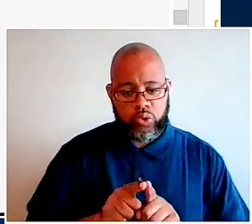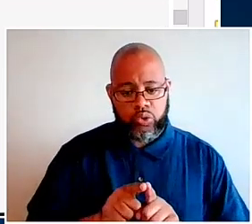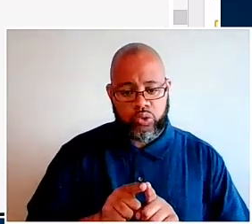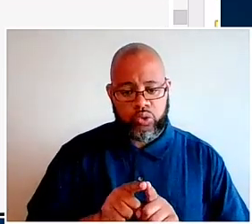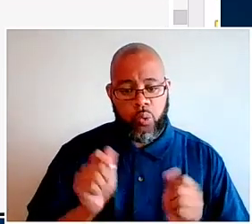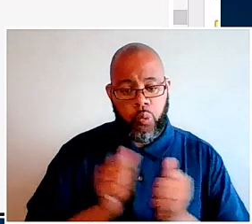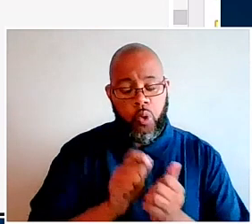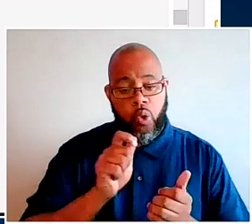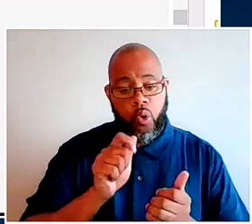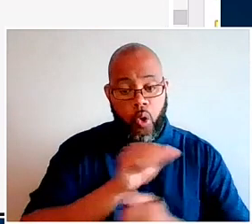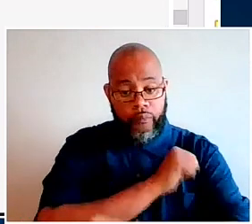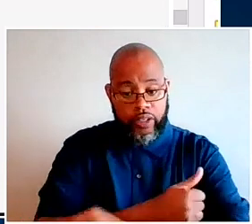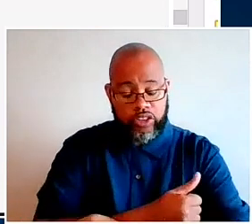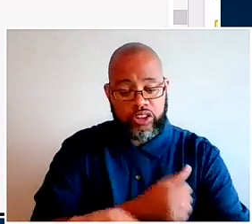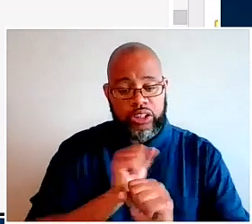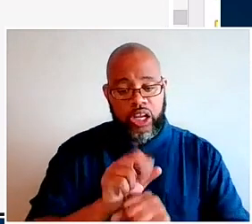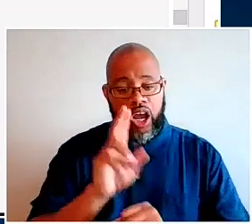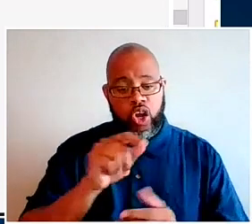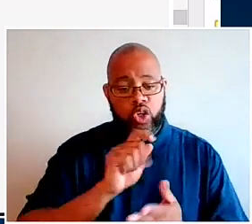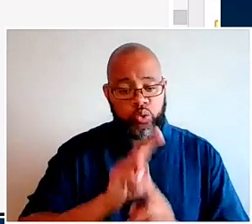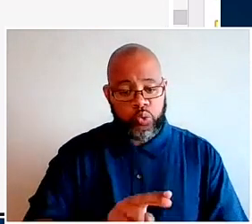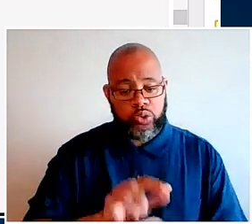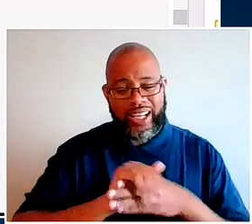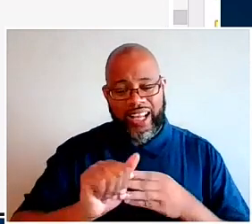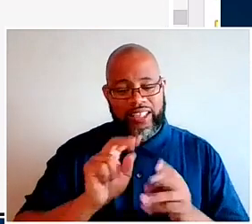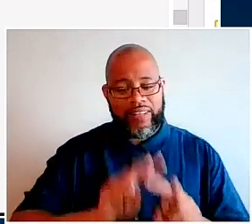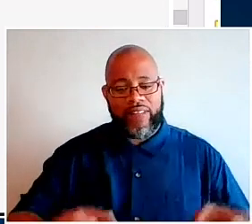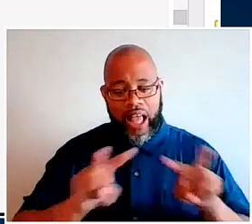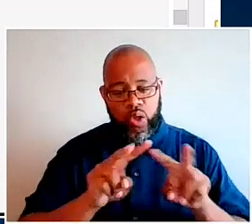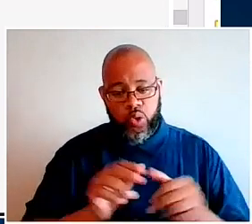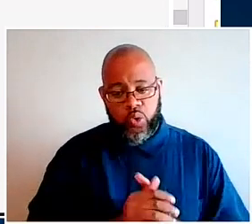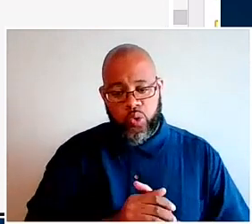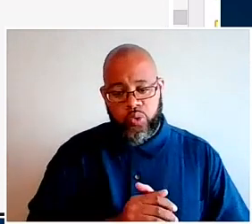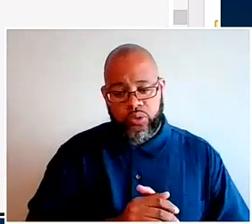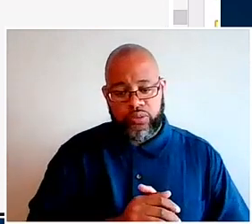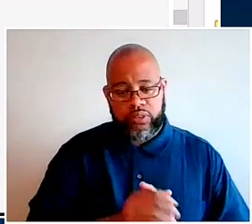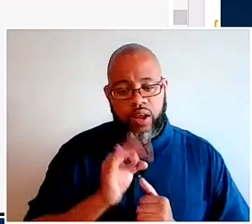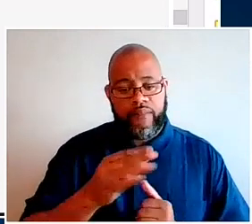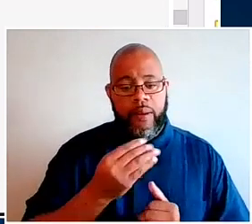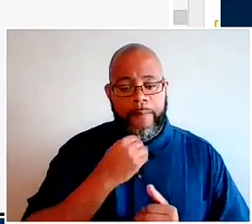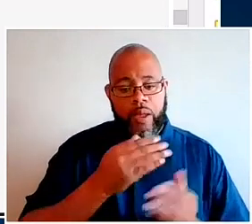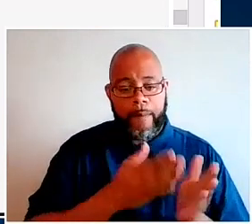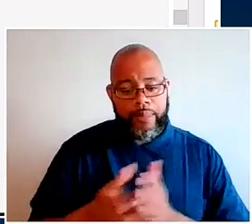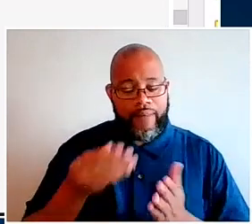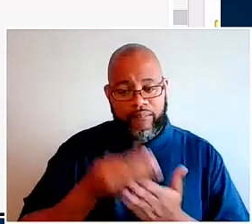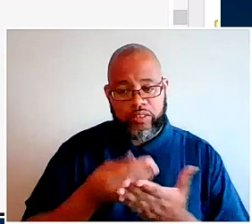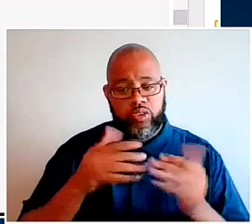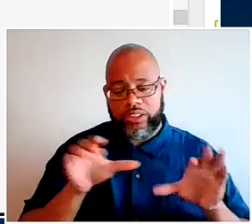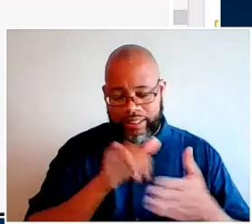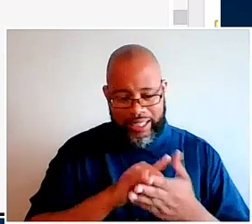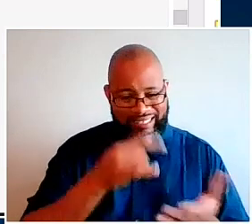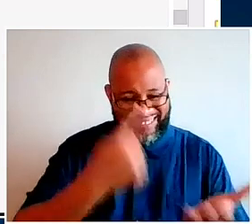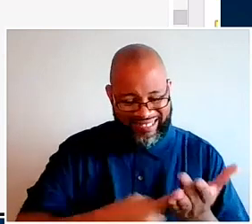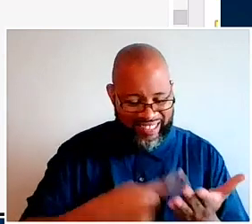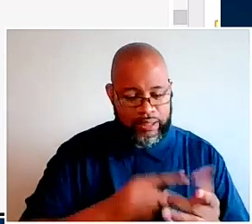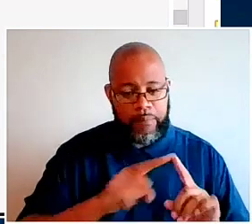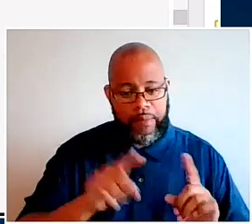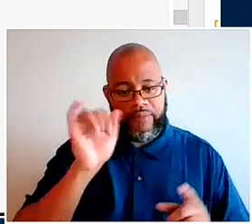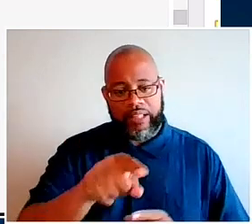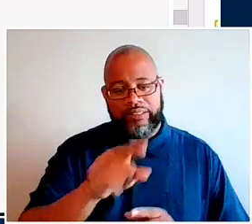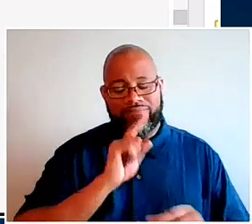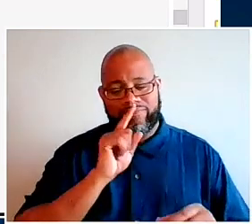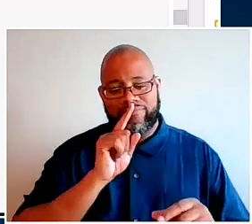authorization, retain unused cash value of meal plan funds. We already did discuss that, but this is the